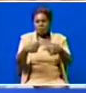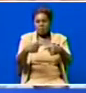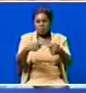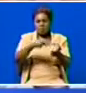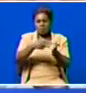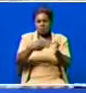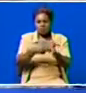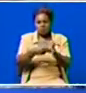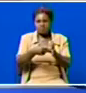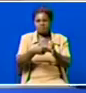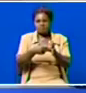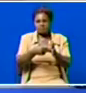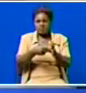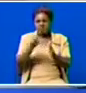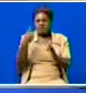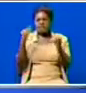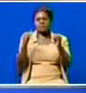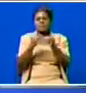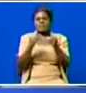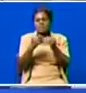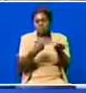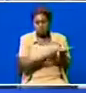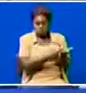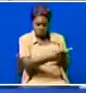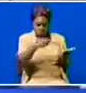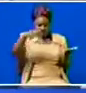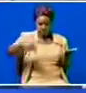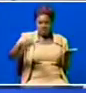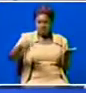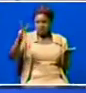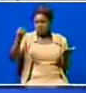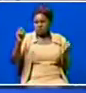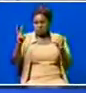the handshake, is due to hold its first meeting this week, even as the